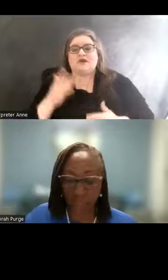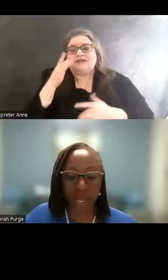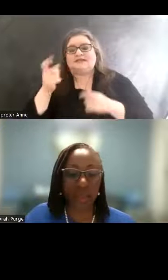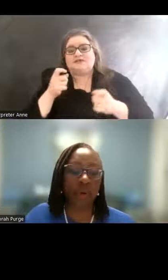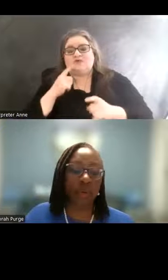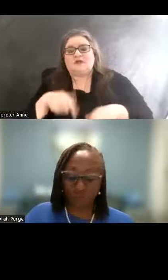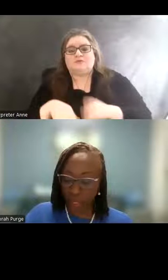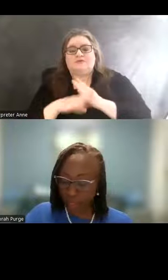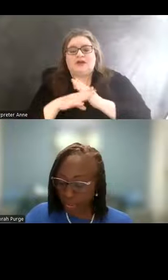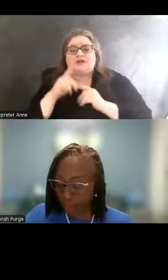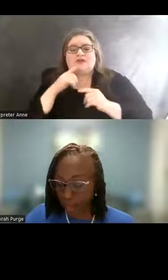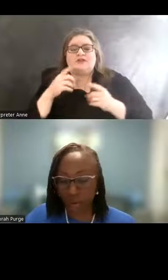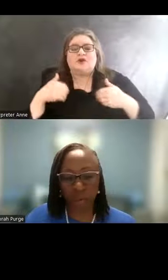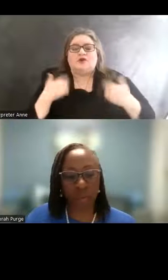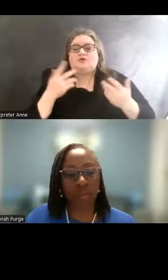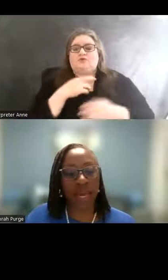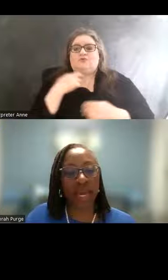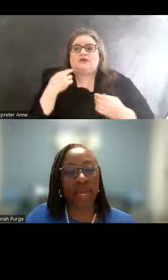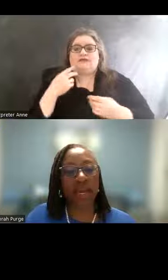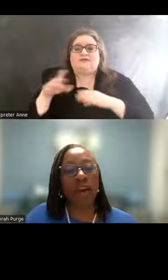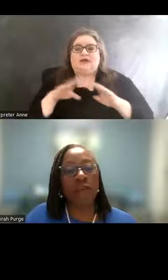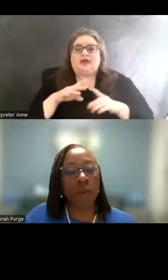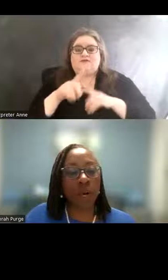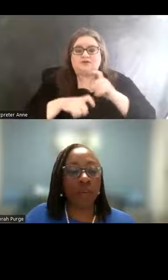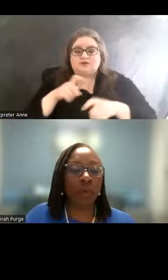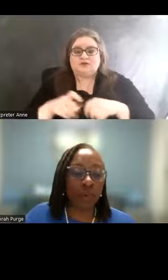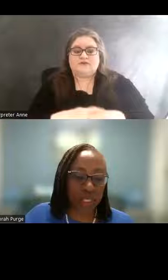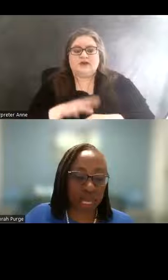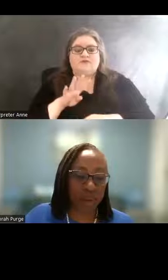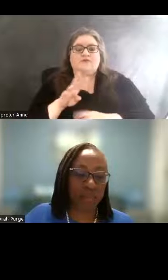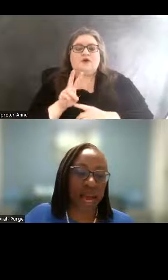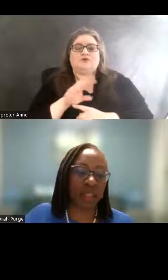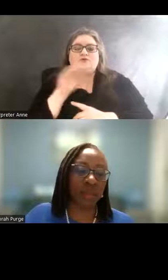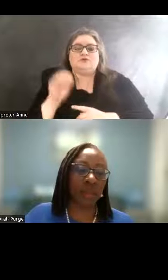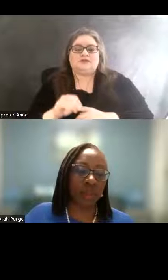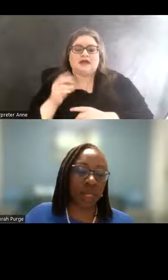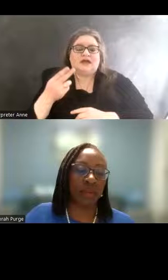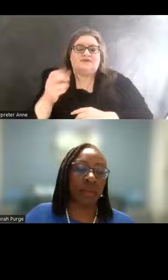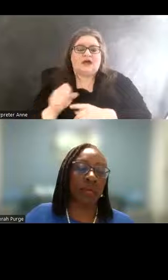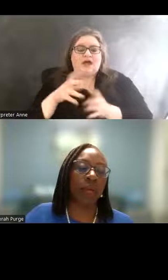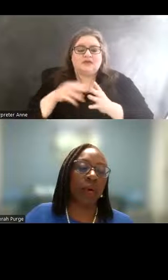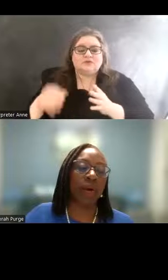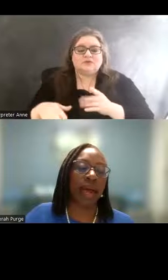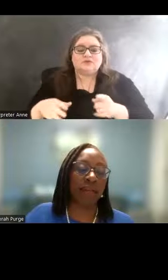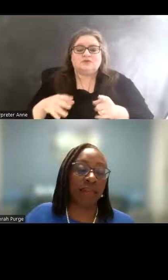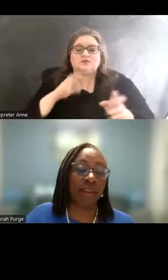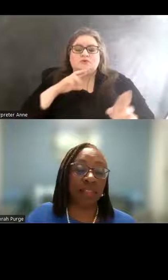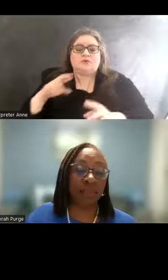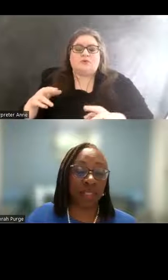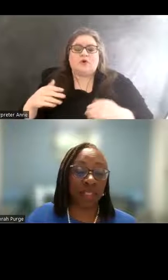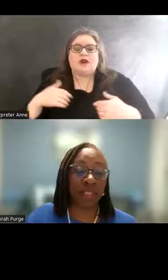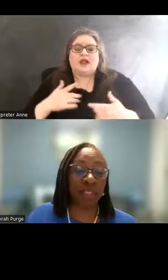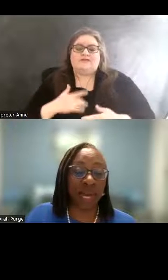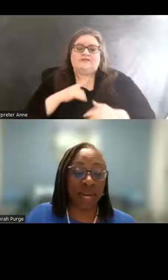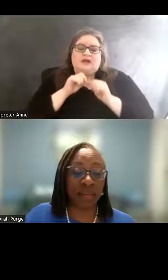Prevention, in their youth risk behavioral survey, 42% of high school students reported having feelings